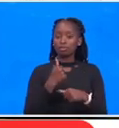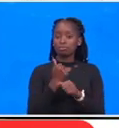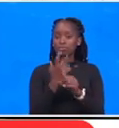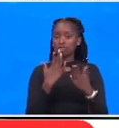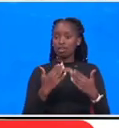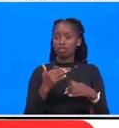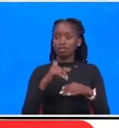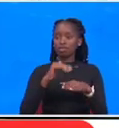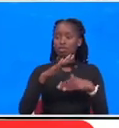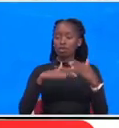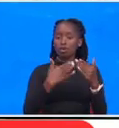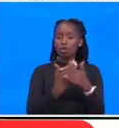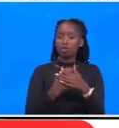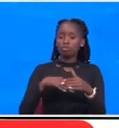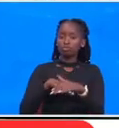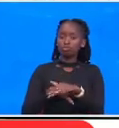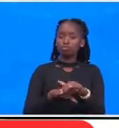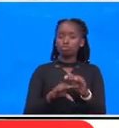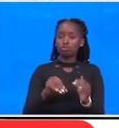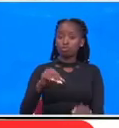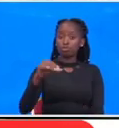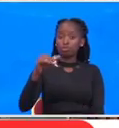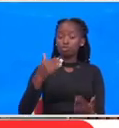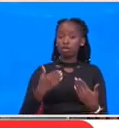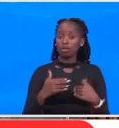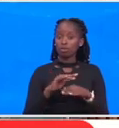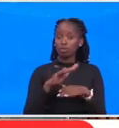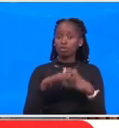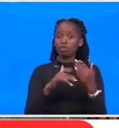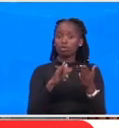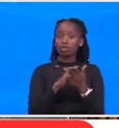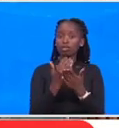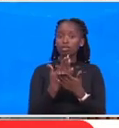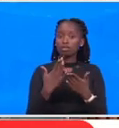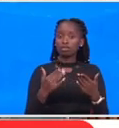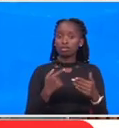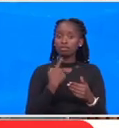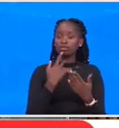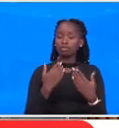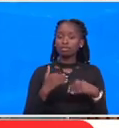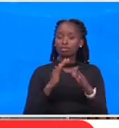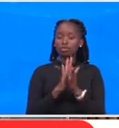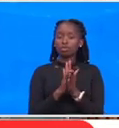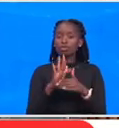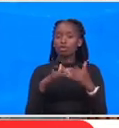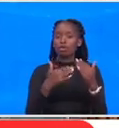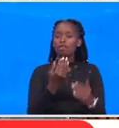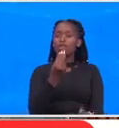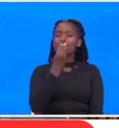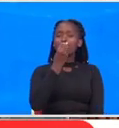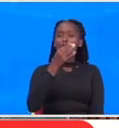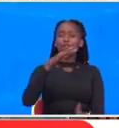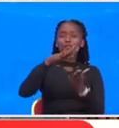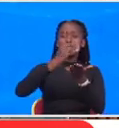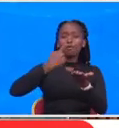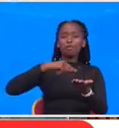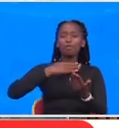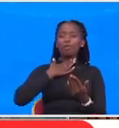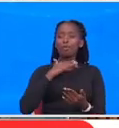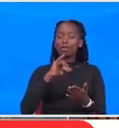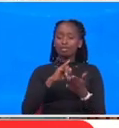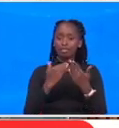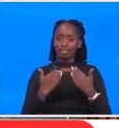subsidized fertilizer up to 7 million bags from 4 million bags. Tunataka kuzalisha chakula zaidi.